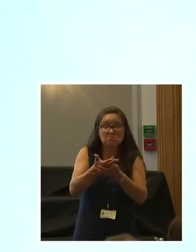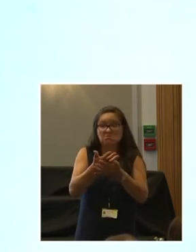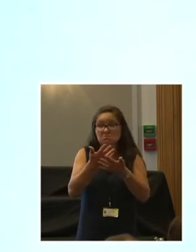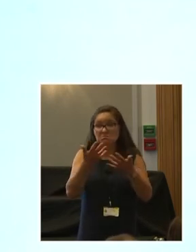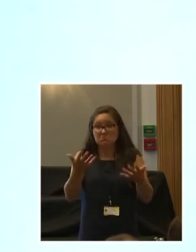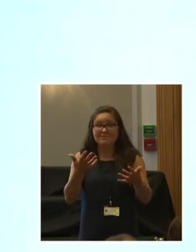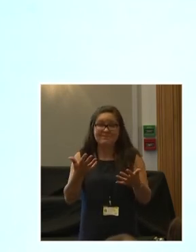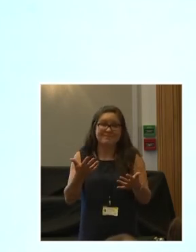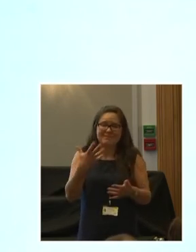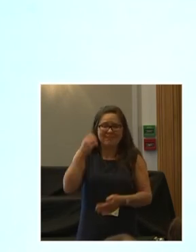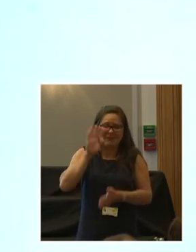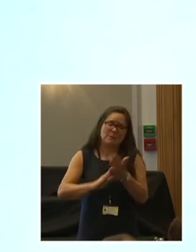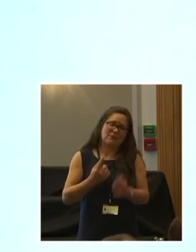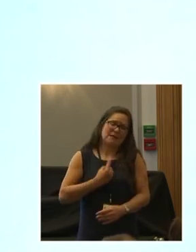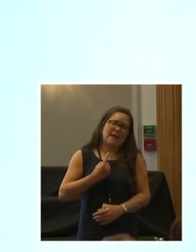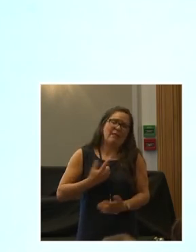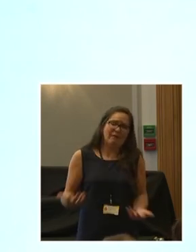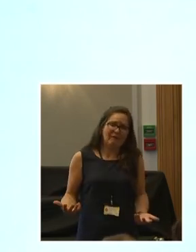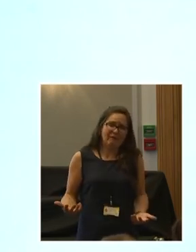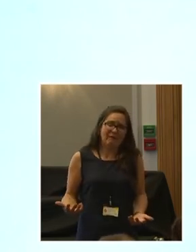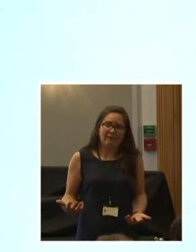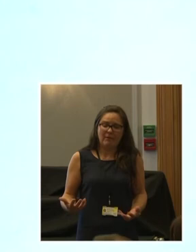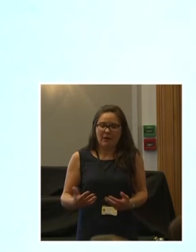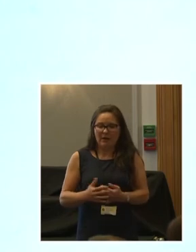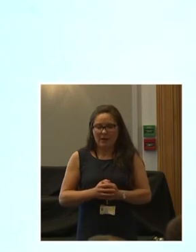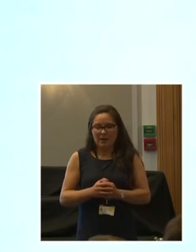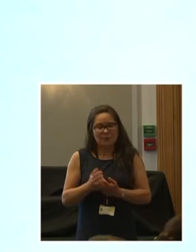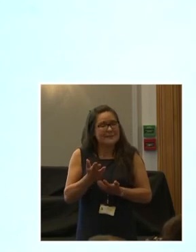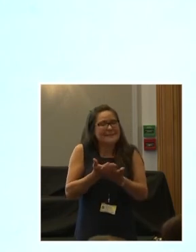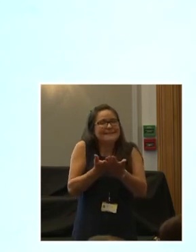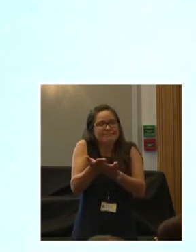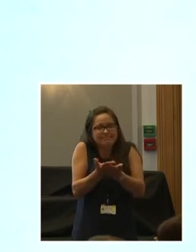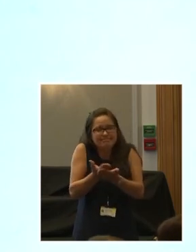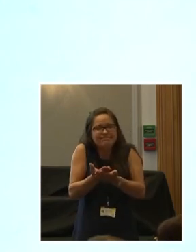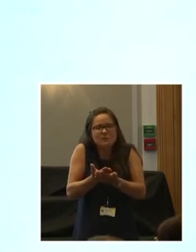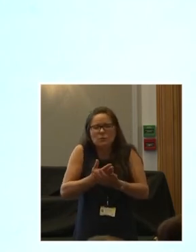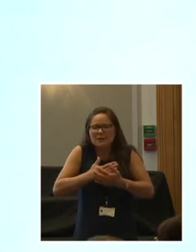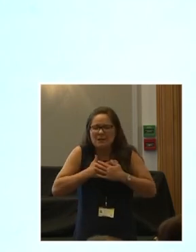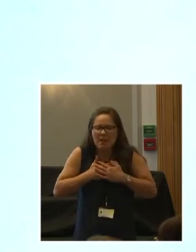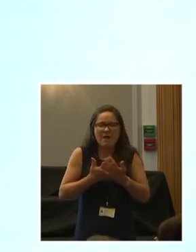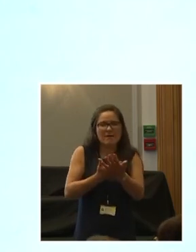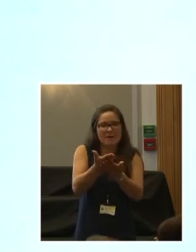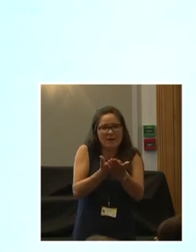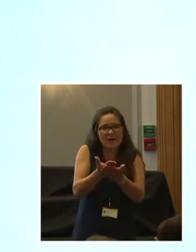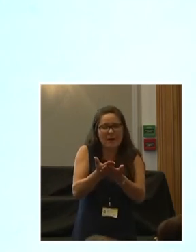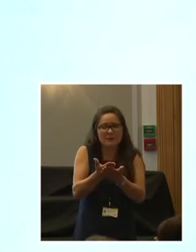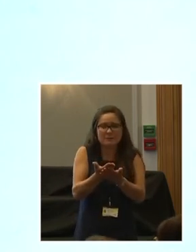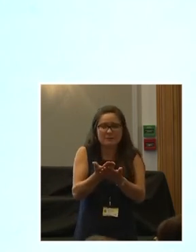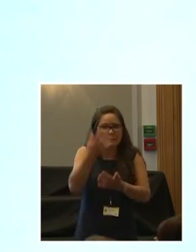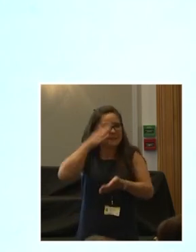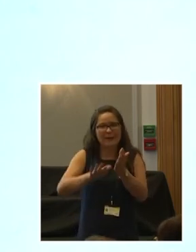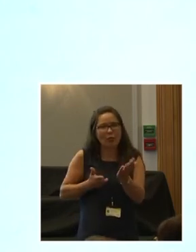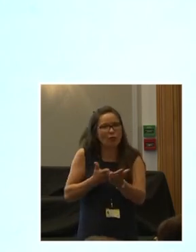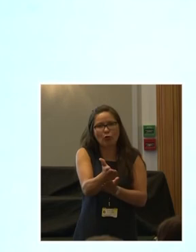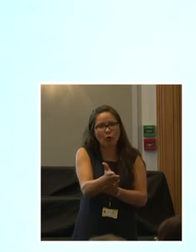a wealth of knowledge in the team. It's discussions like that that we love having, because we've been there, and we'll give you straightforward,